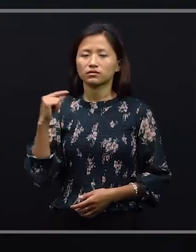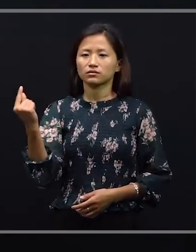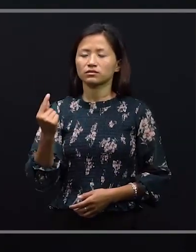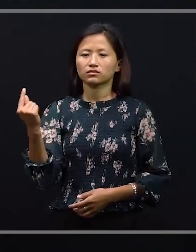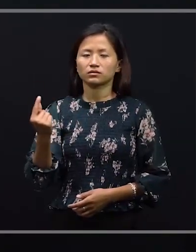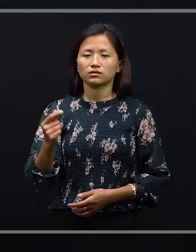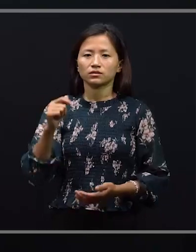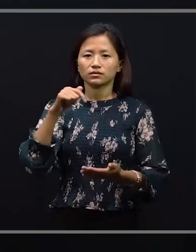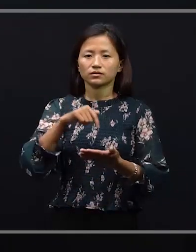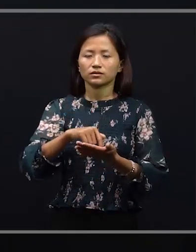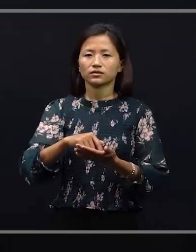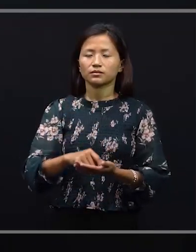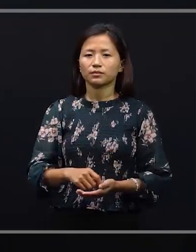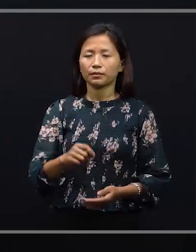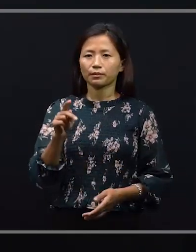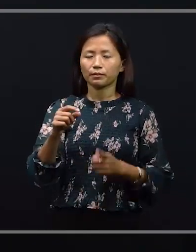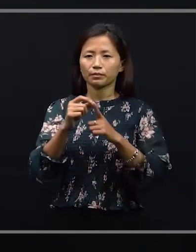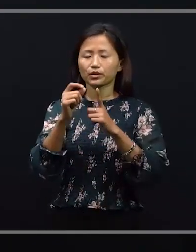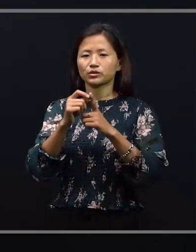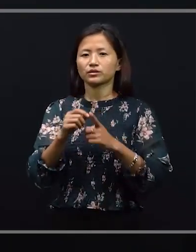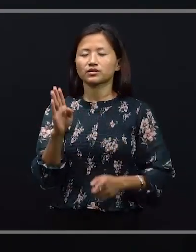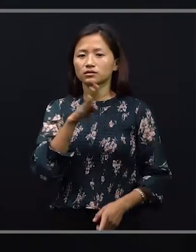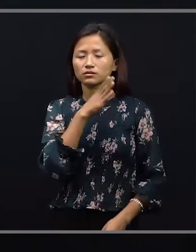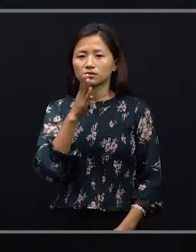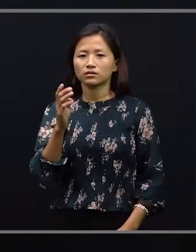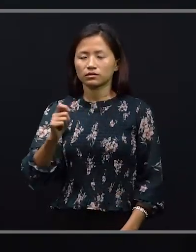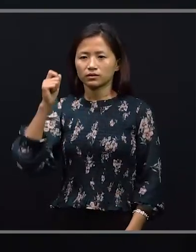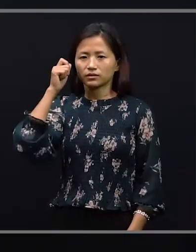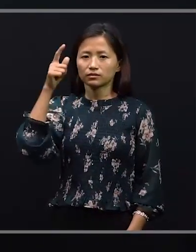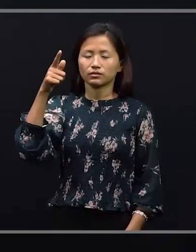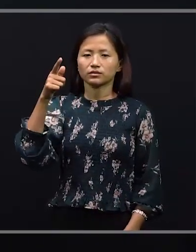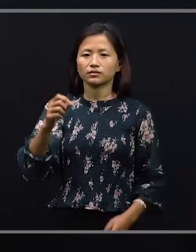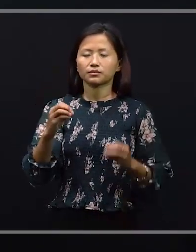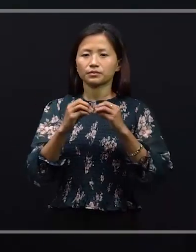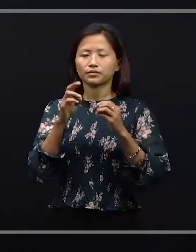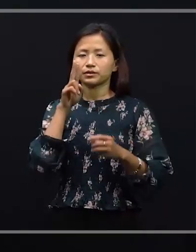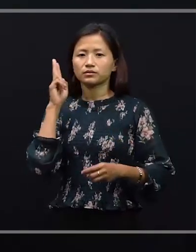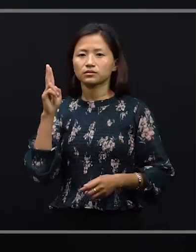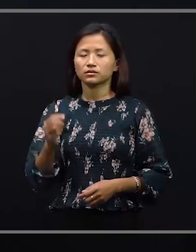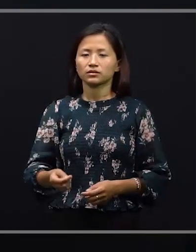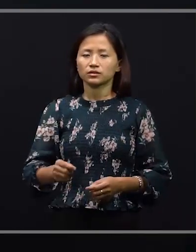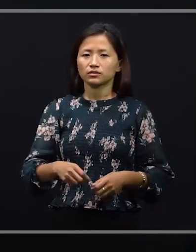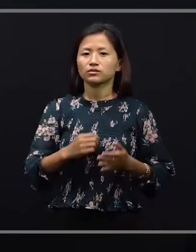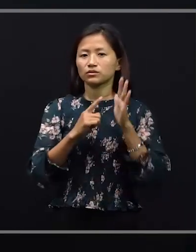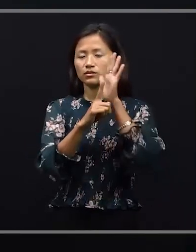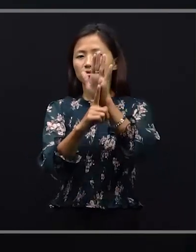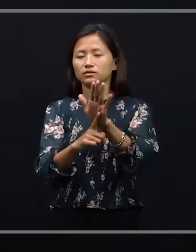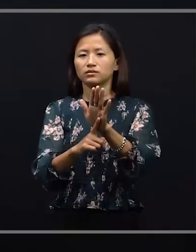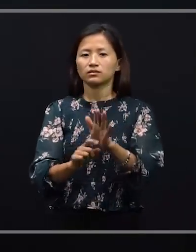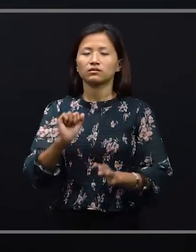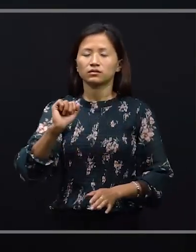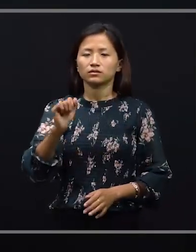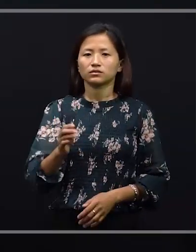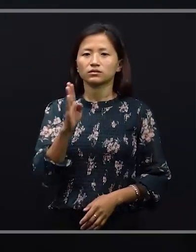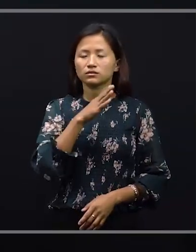used this as a patriotic song, and whenever they are angry with the British, just to show their resentment, they used to sing this